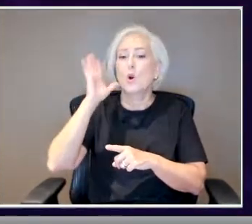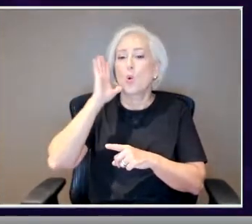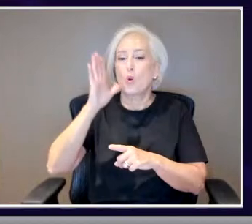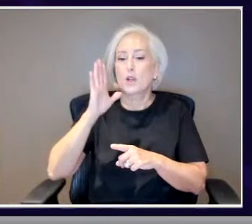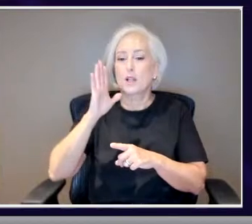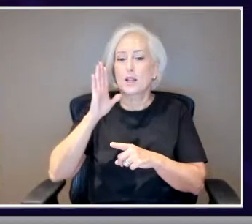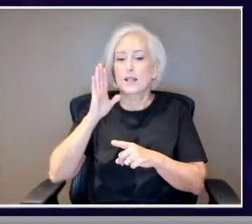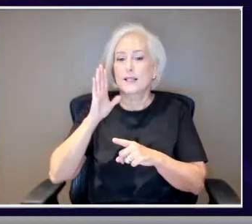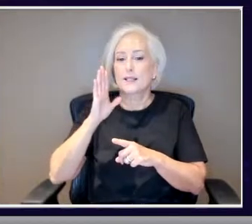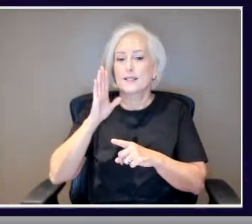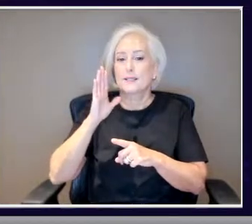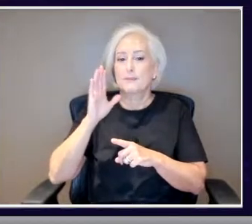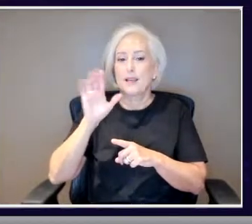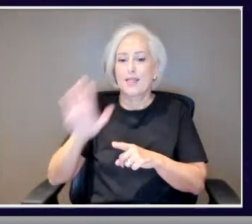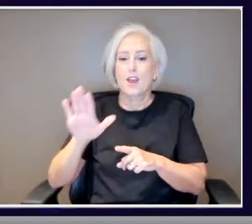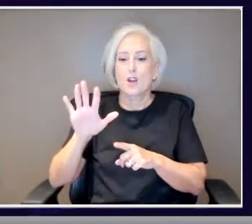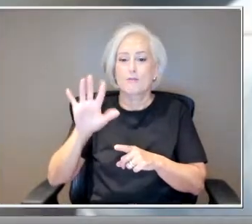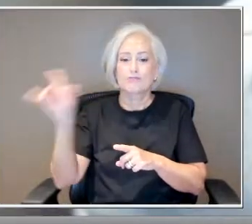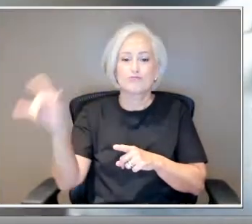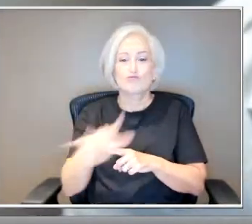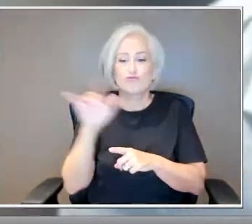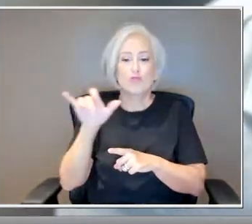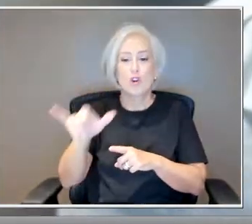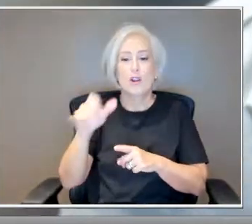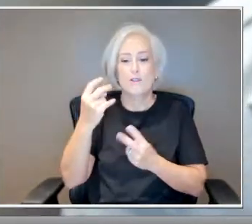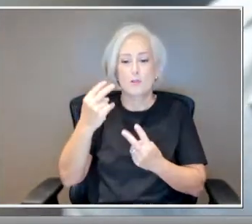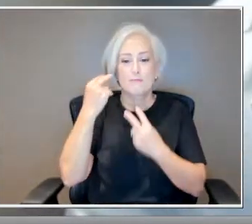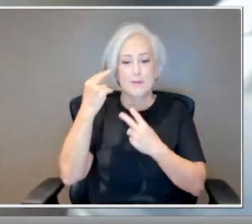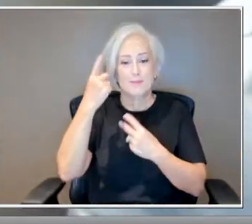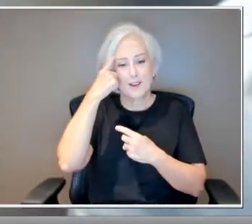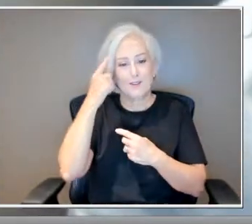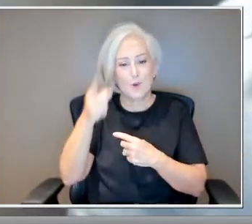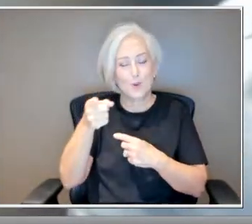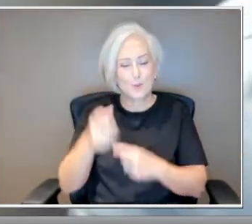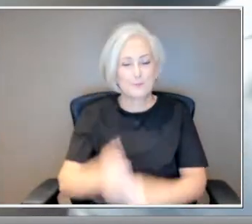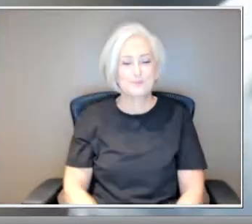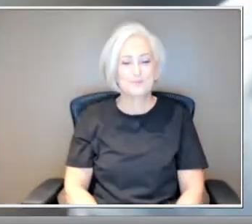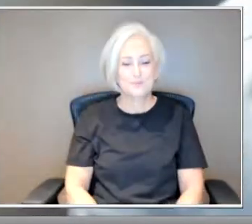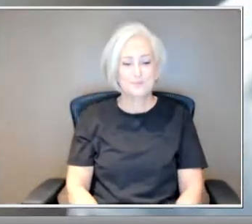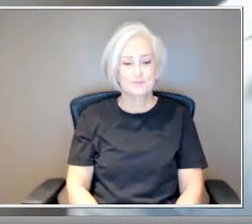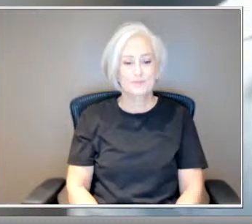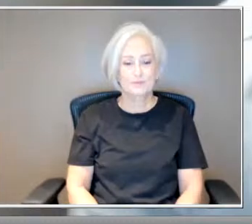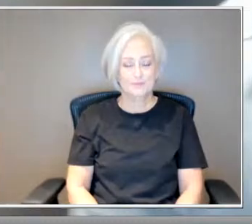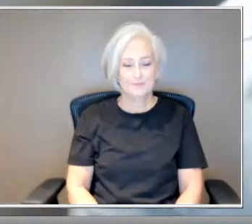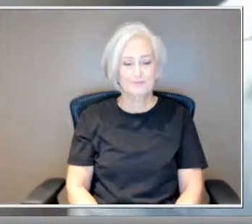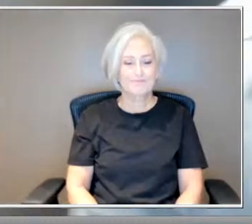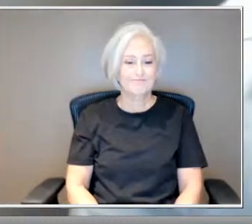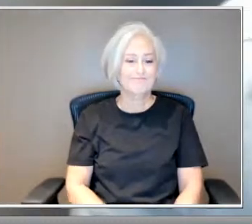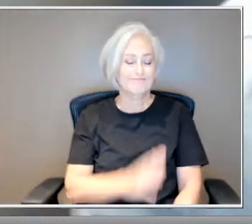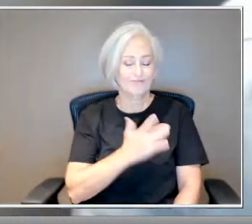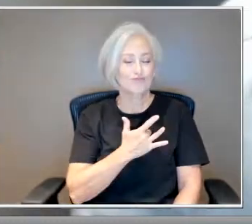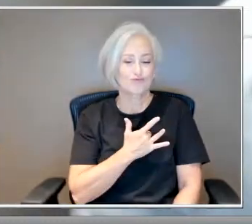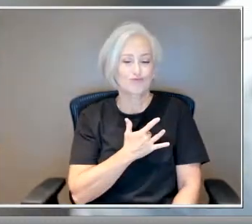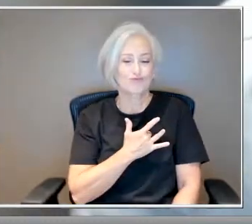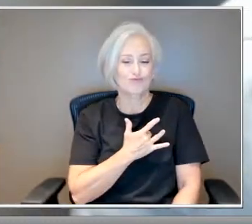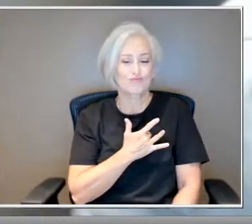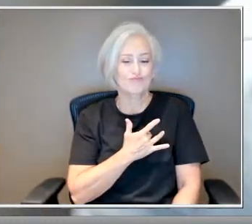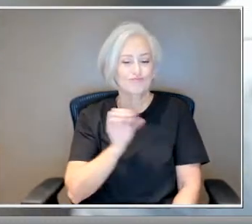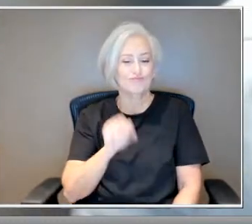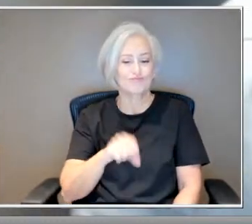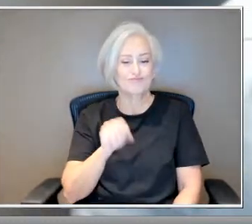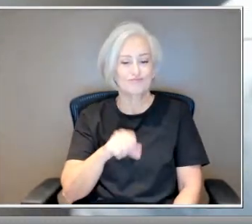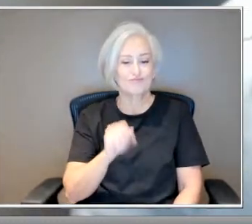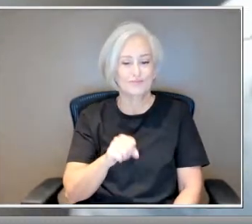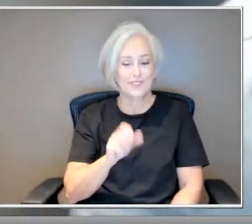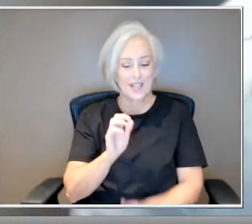memory of you? I mean, it's very rewarding, as Dr. Danter said. And the fortunate thing is we